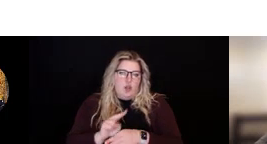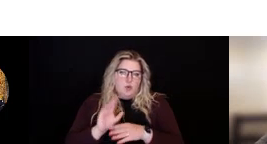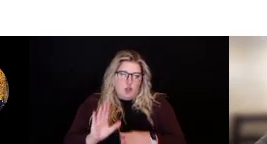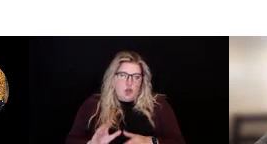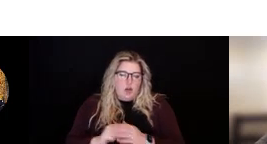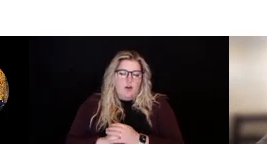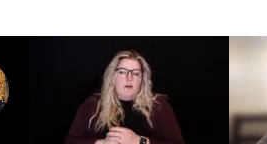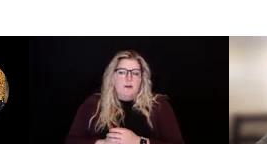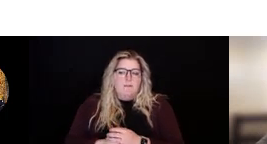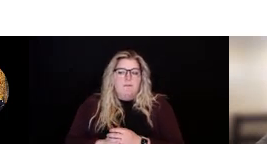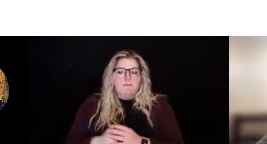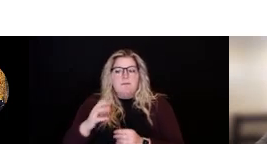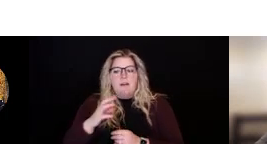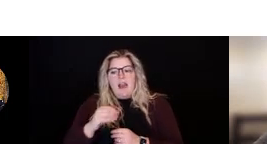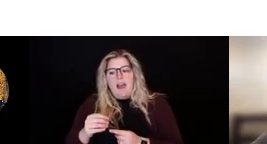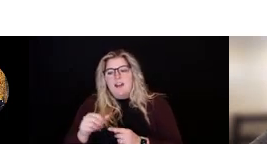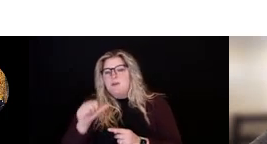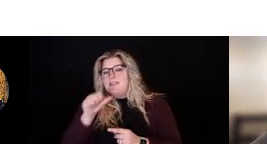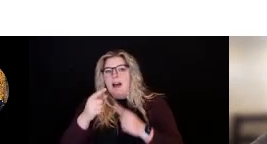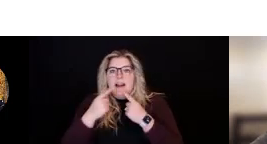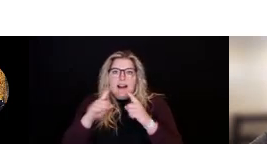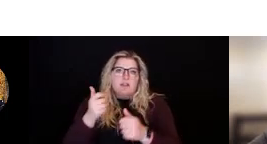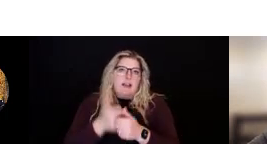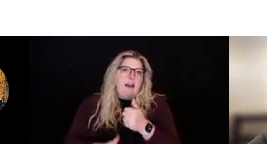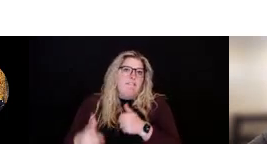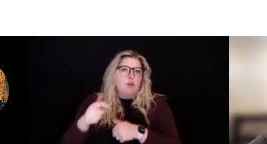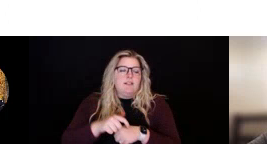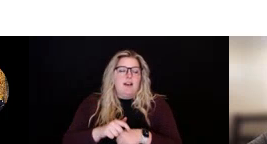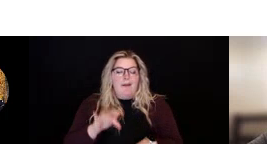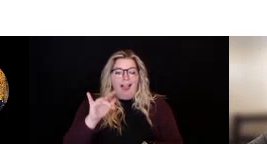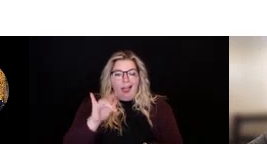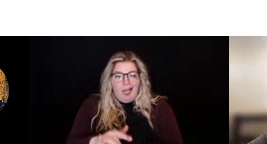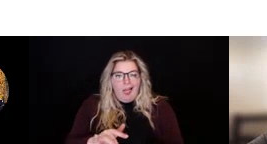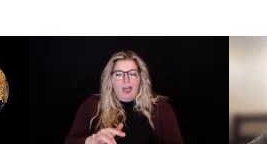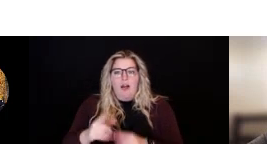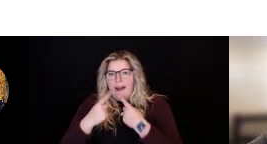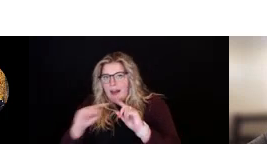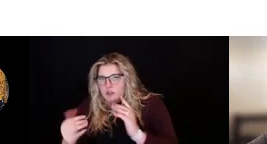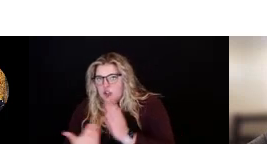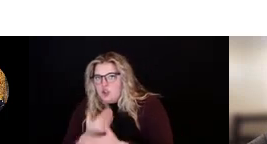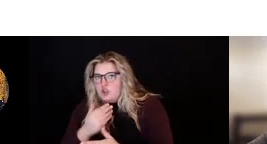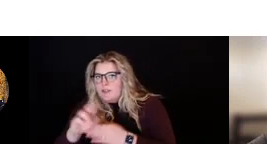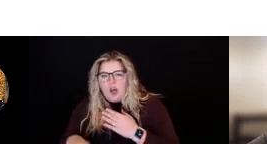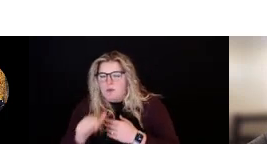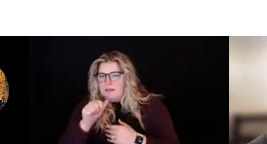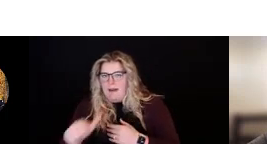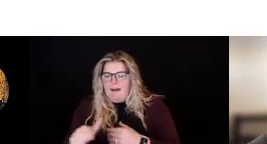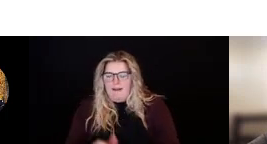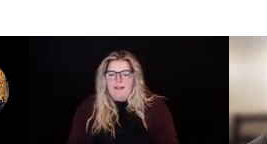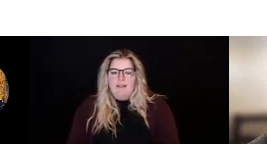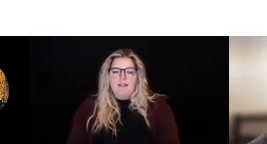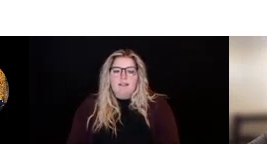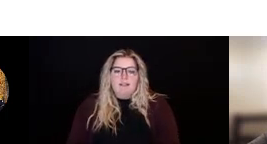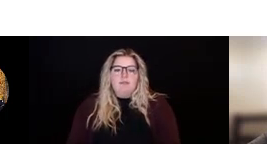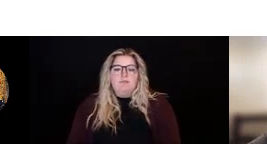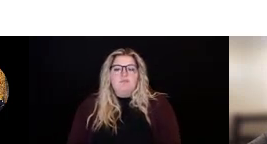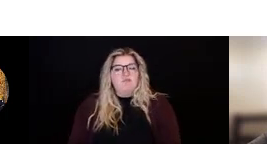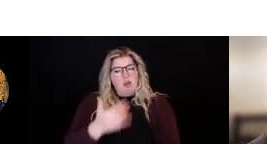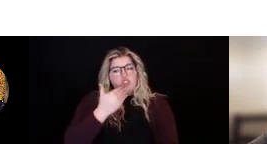and wasn't announcing essentially every time they typed a new character into the search field. So that ended up being a